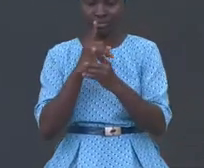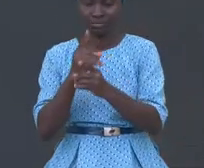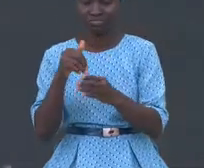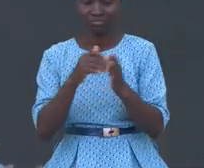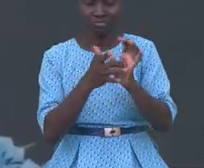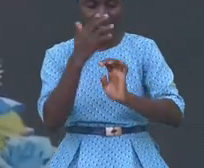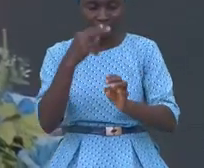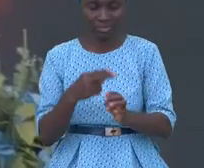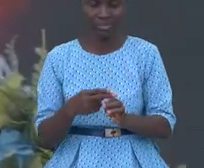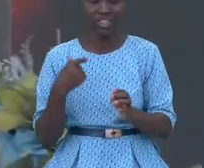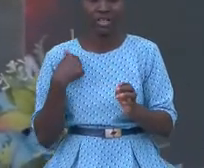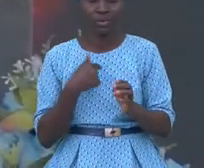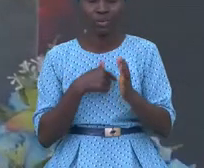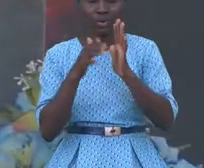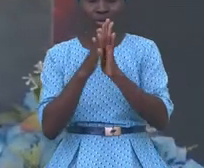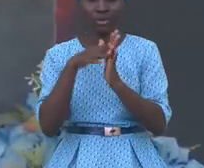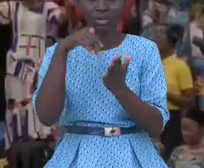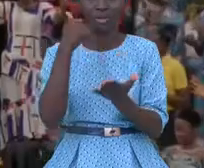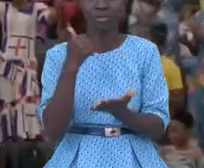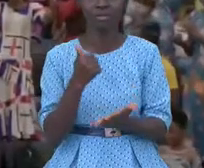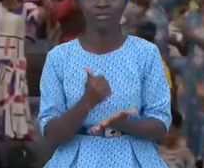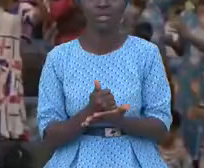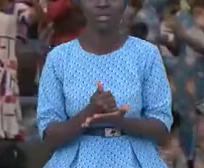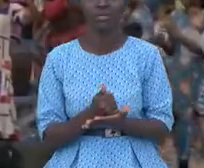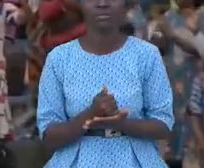Jesus' name, we pray.